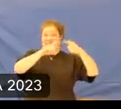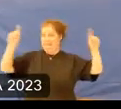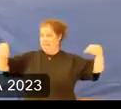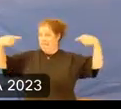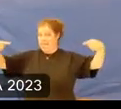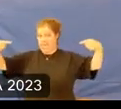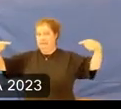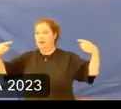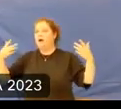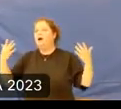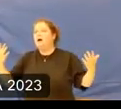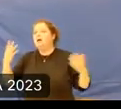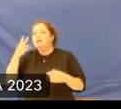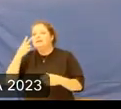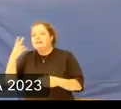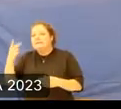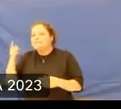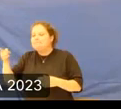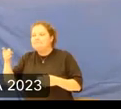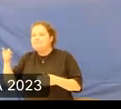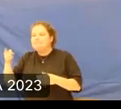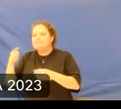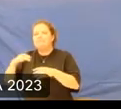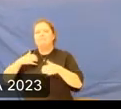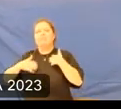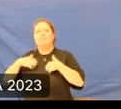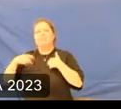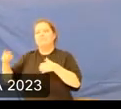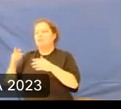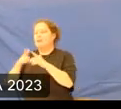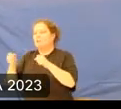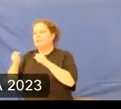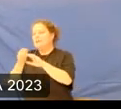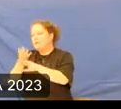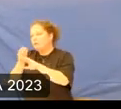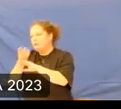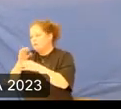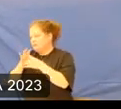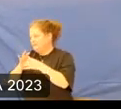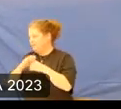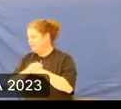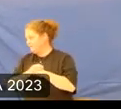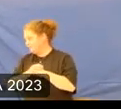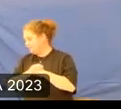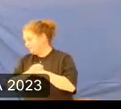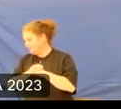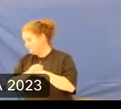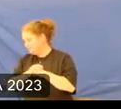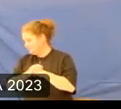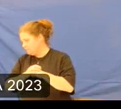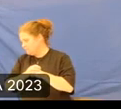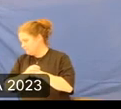cross linguistic information about inventories of speech acts, we have no idea really whether all these action inventories